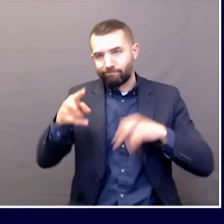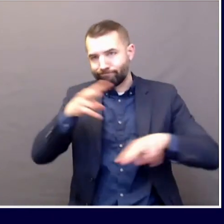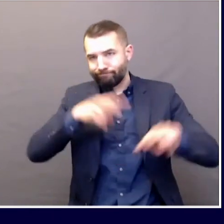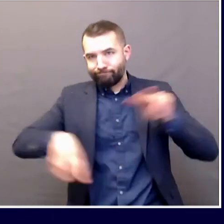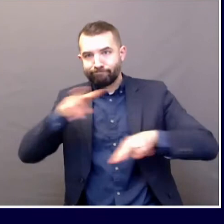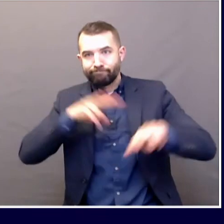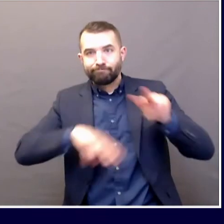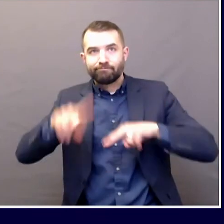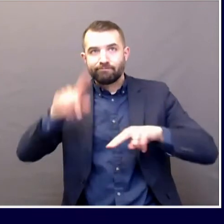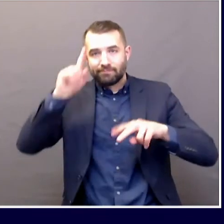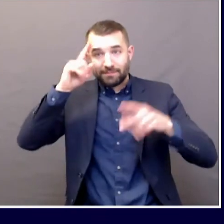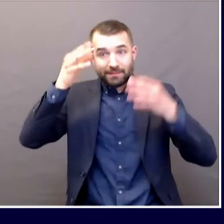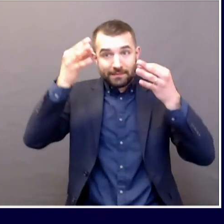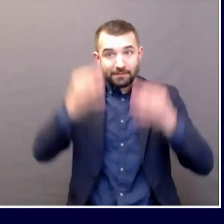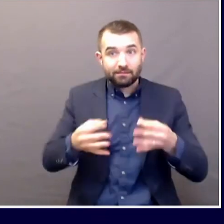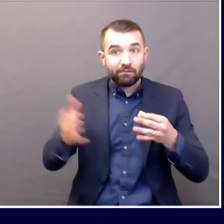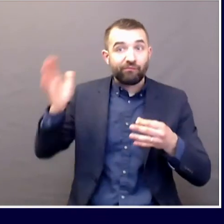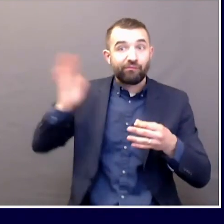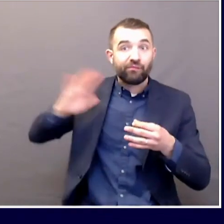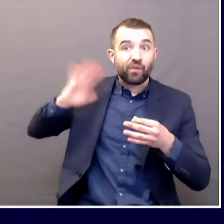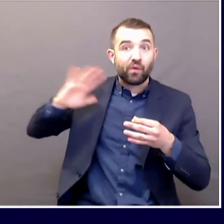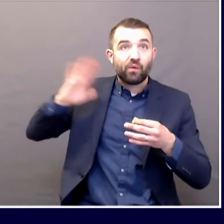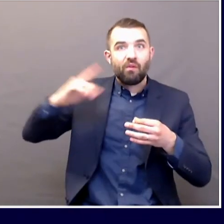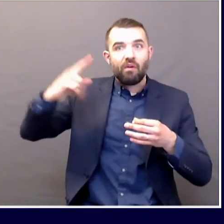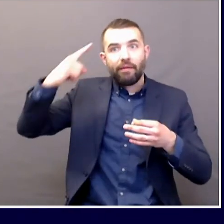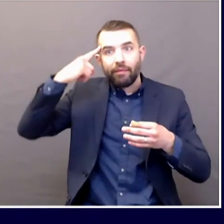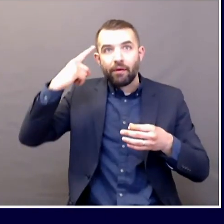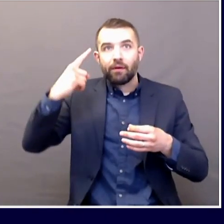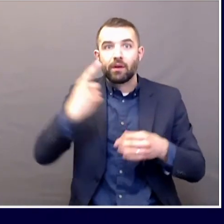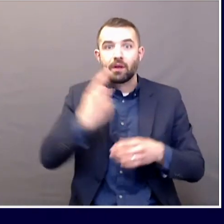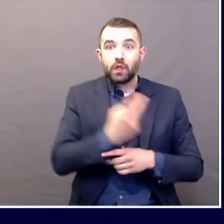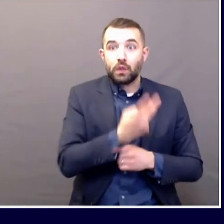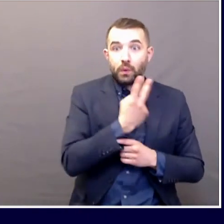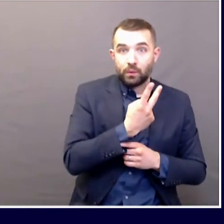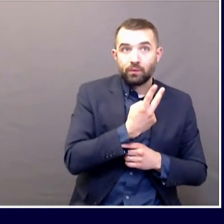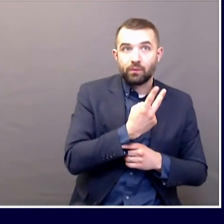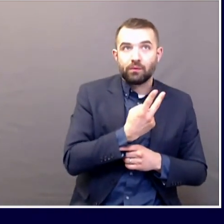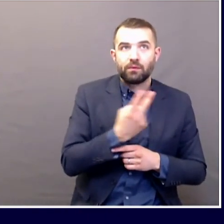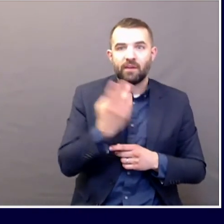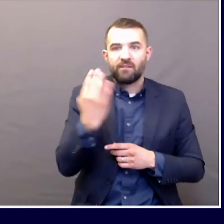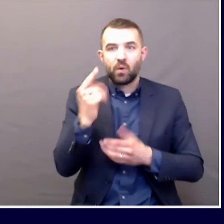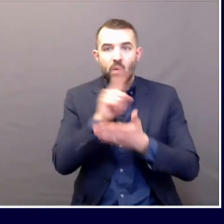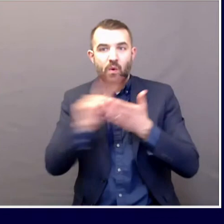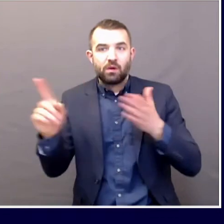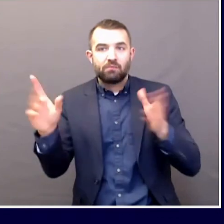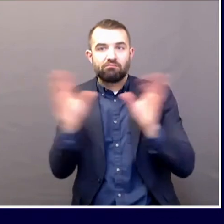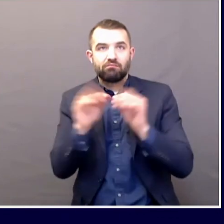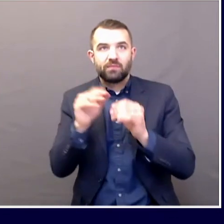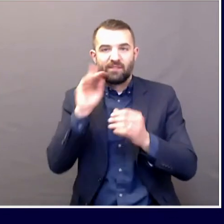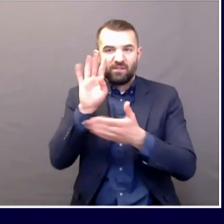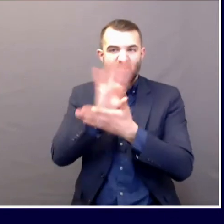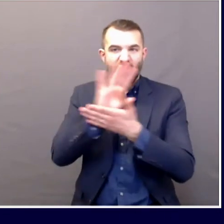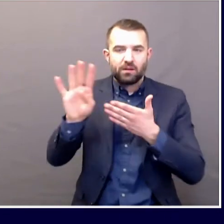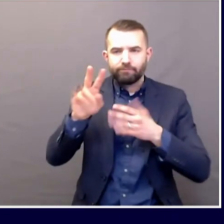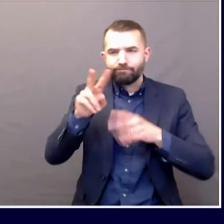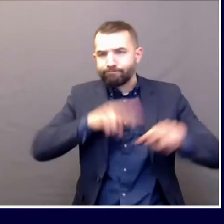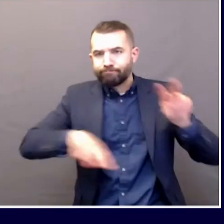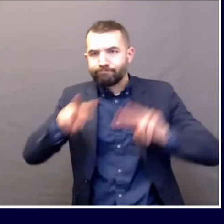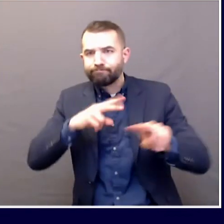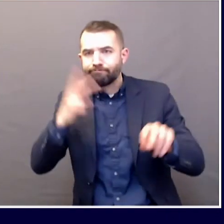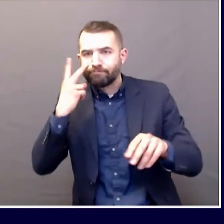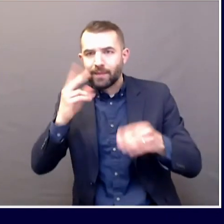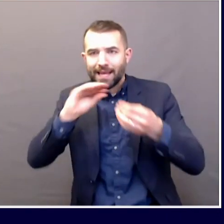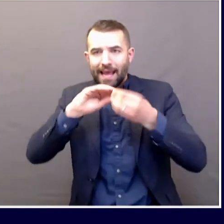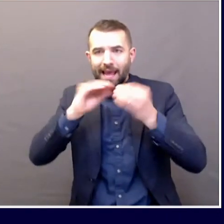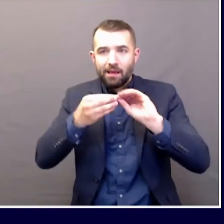4 weeks of fairly significant decline in COVID-19 spread. All that said, we're keeping an eye on the variant, so we do continue to